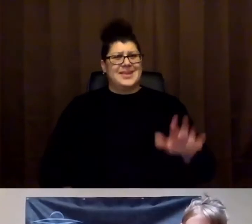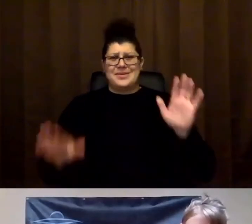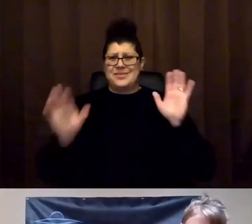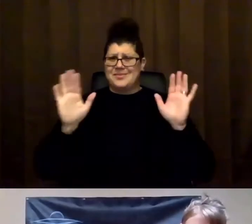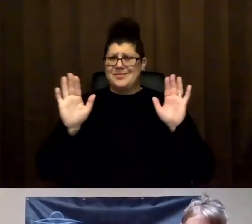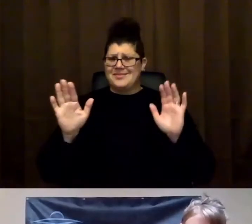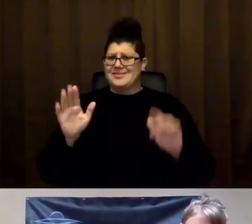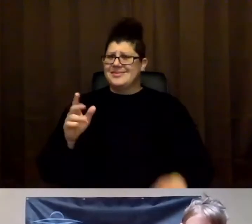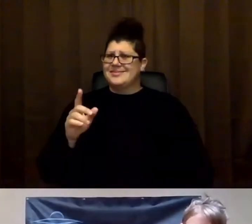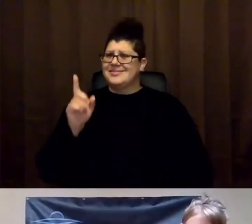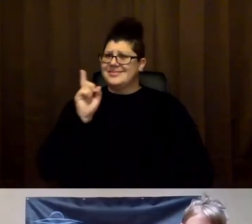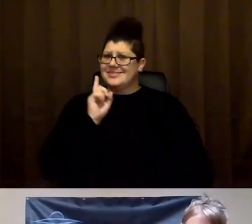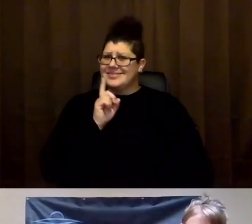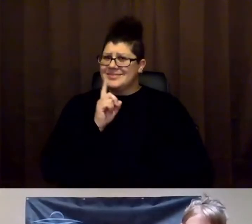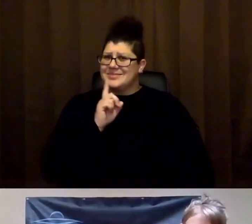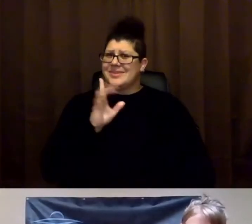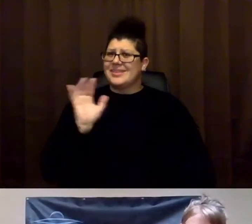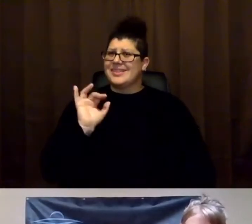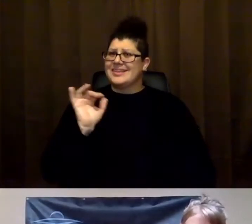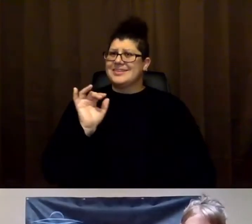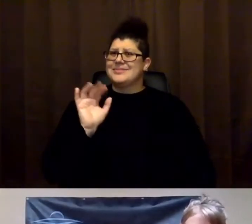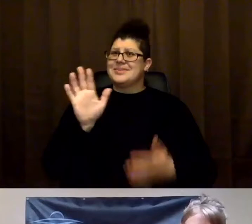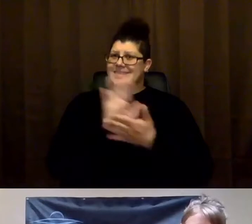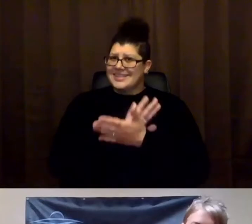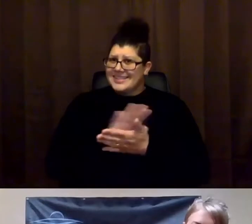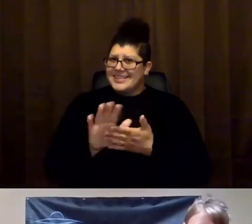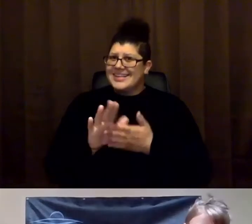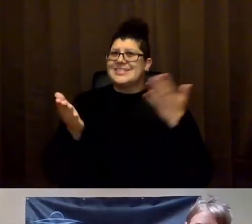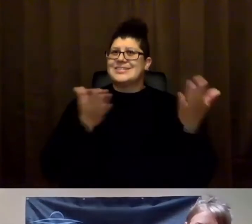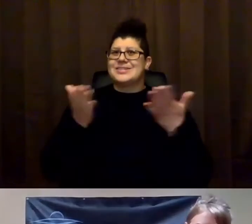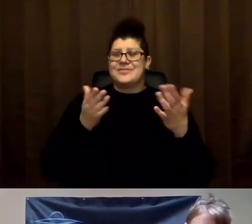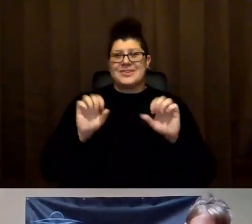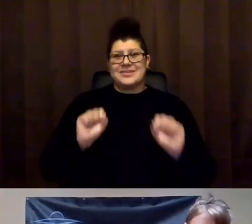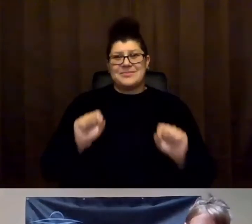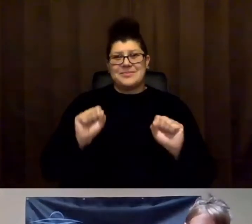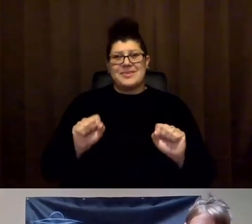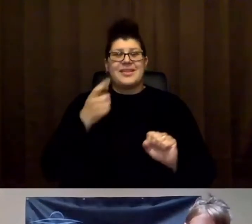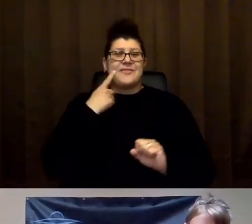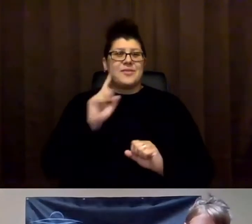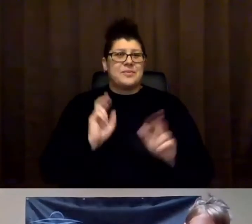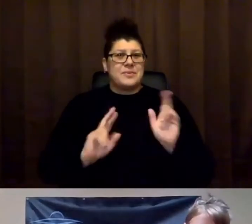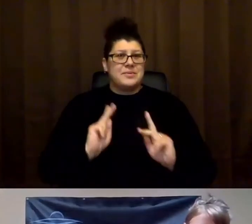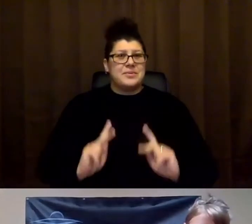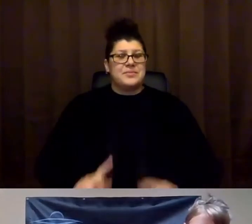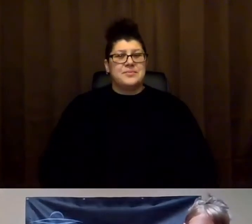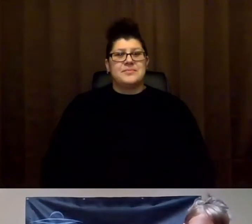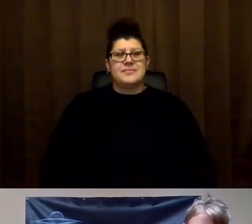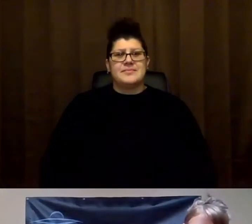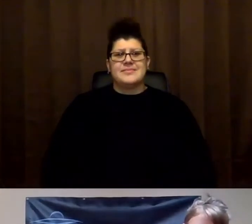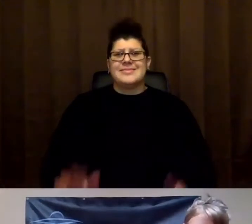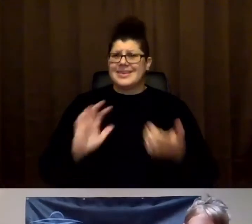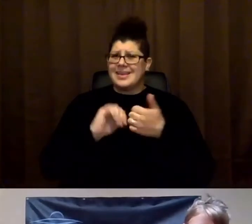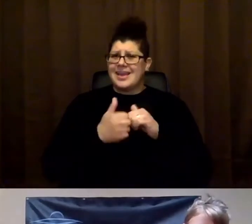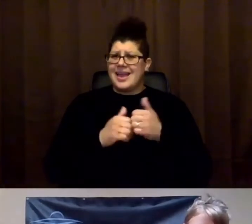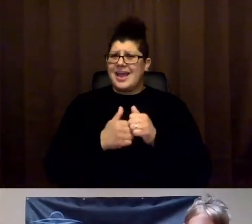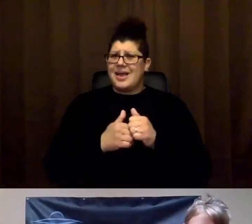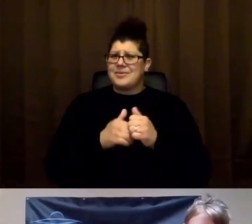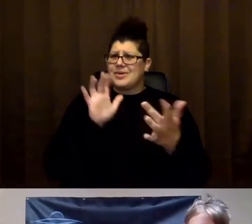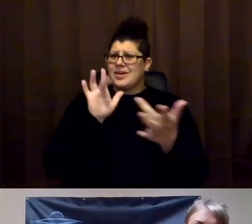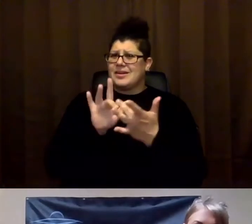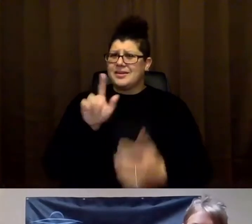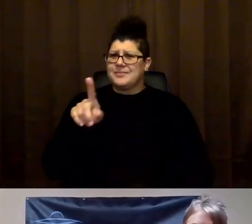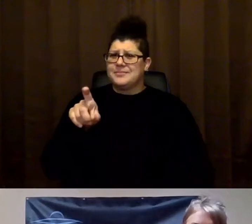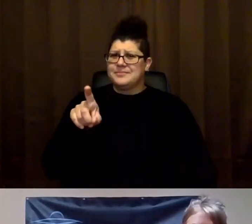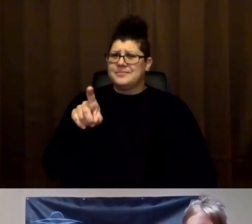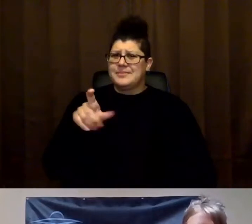some very nice services available to folks. Tell us how folks can reach you. What's